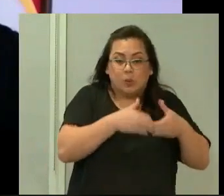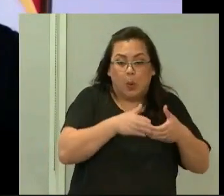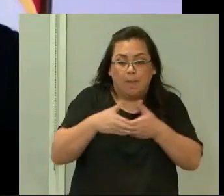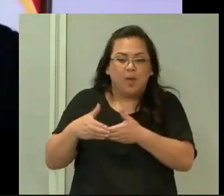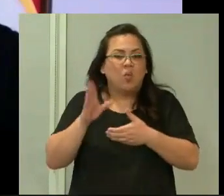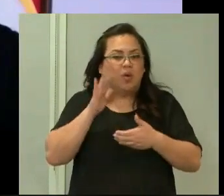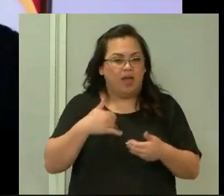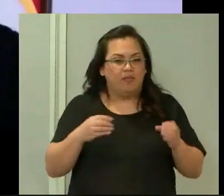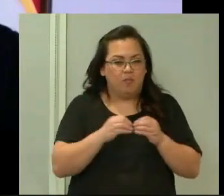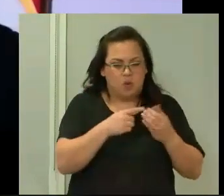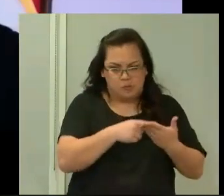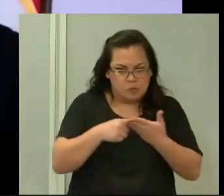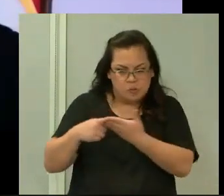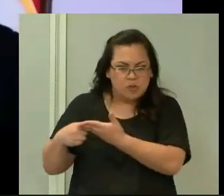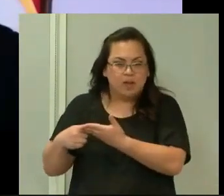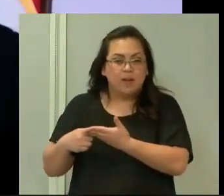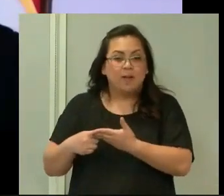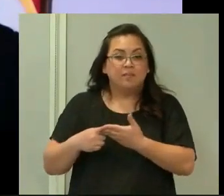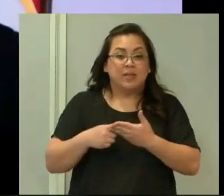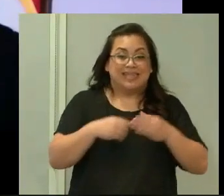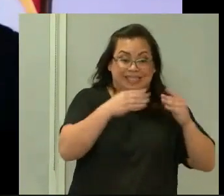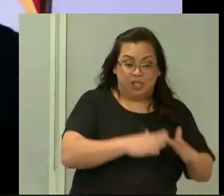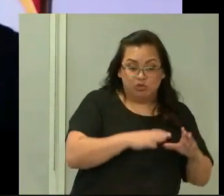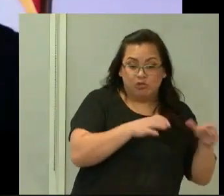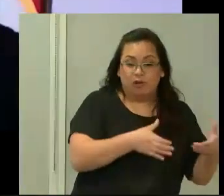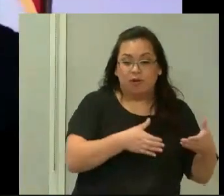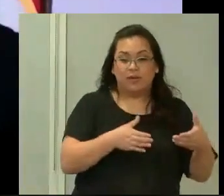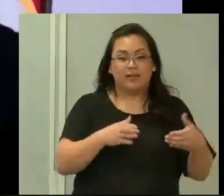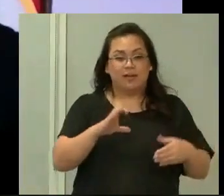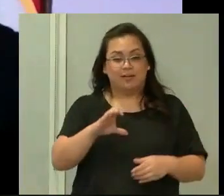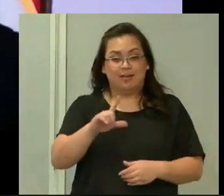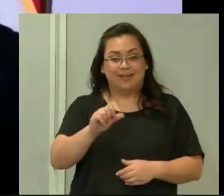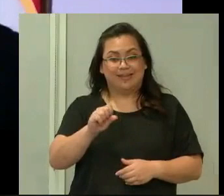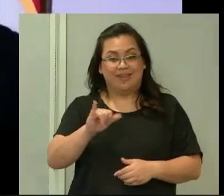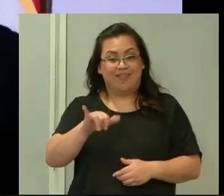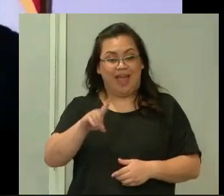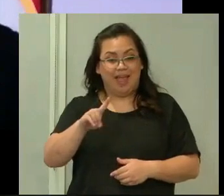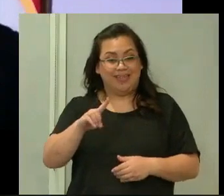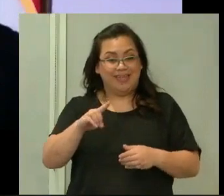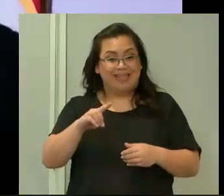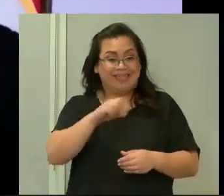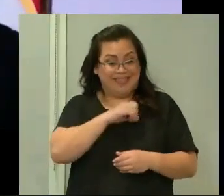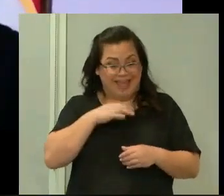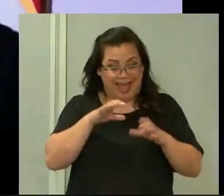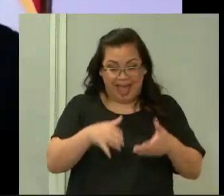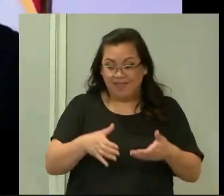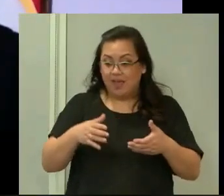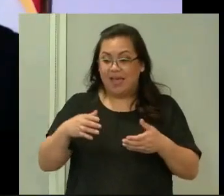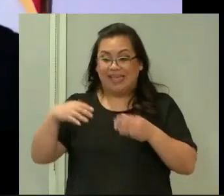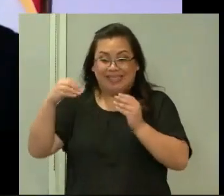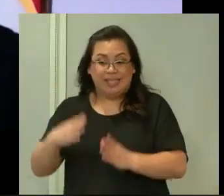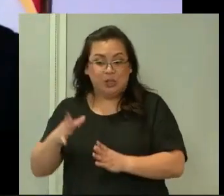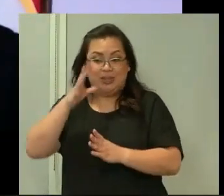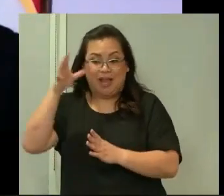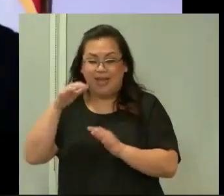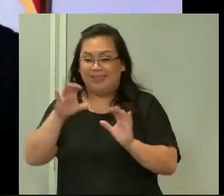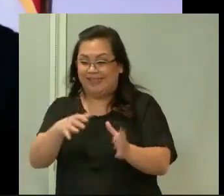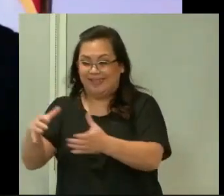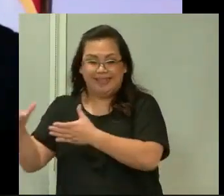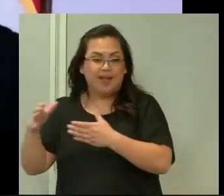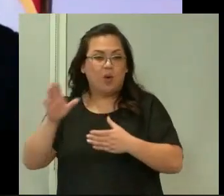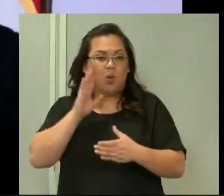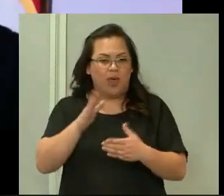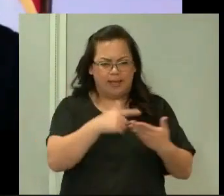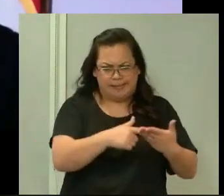conversation. We will be doing focus groups of teachers and classified staff, students and parents, and others in our educational community